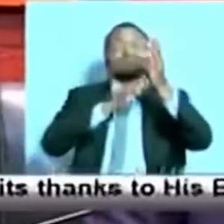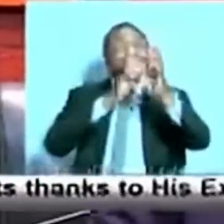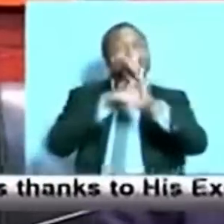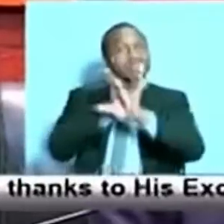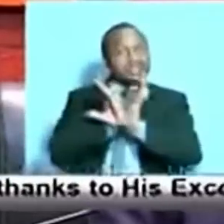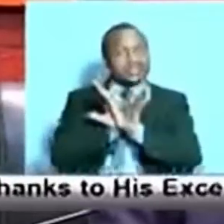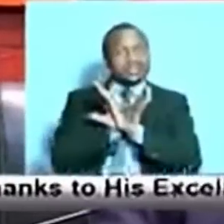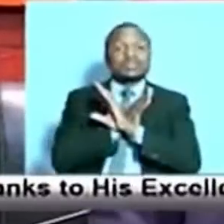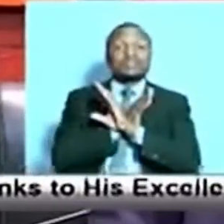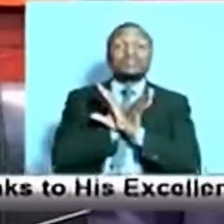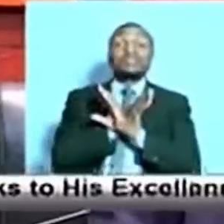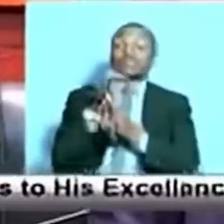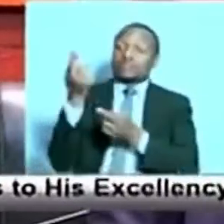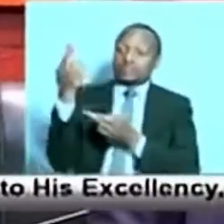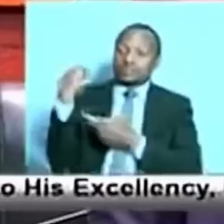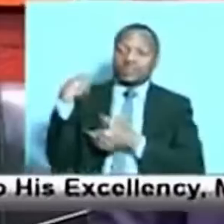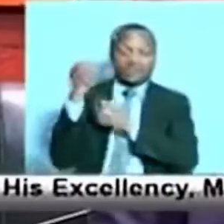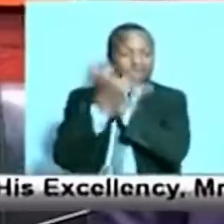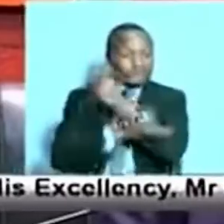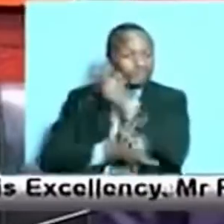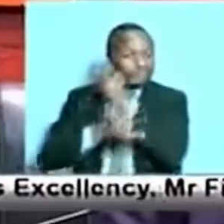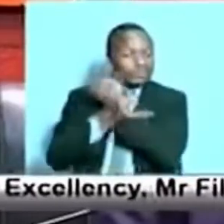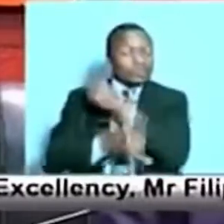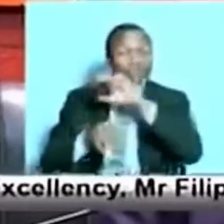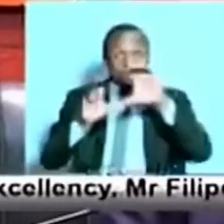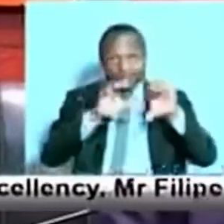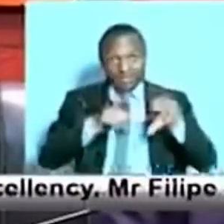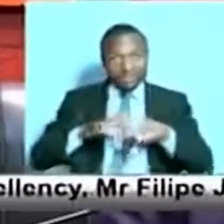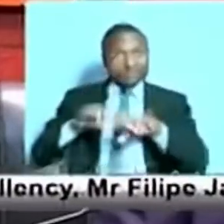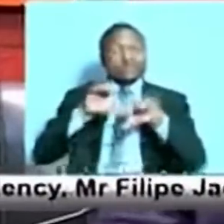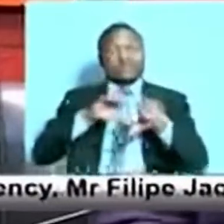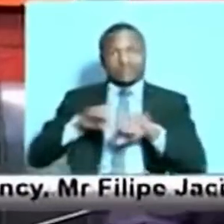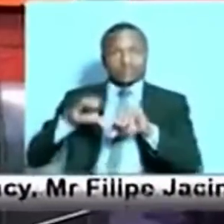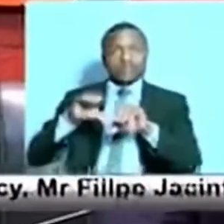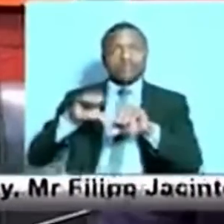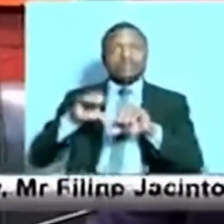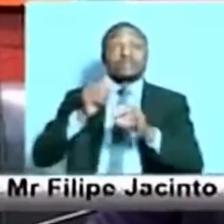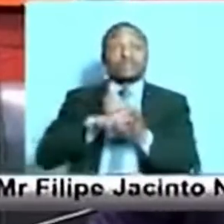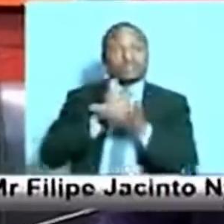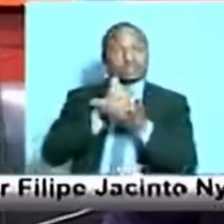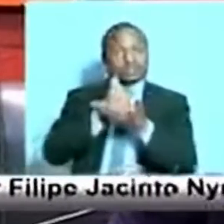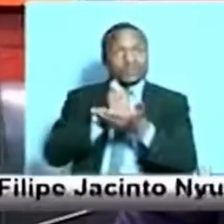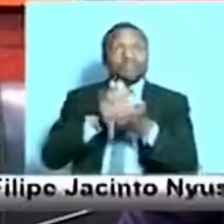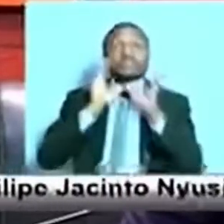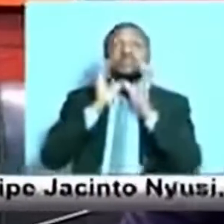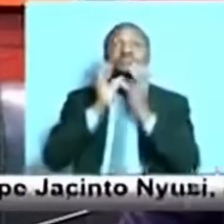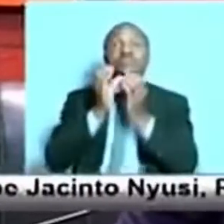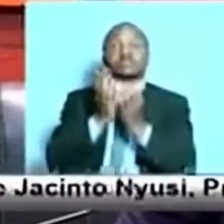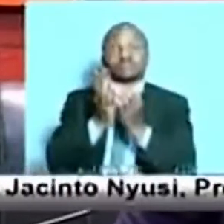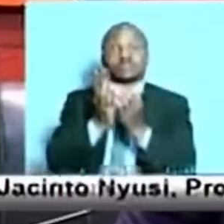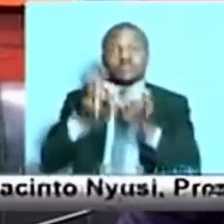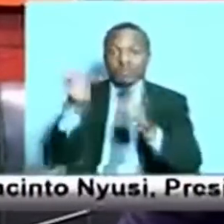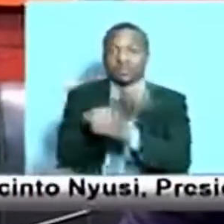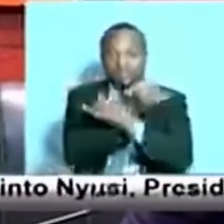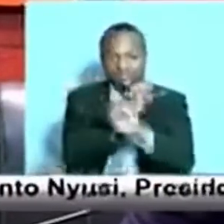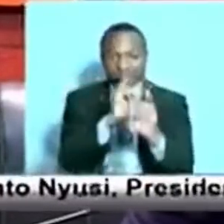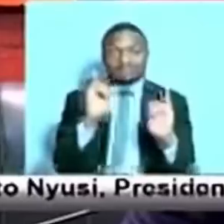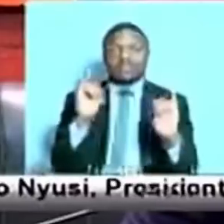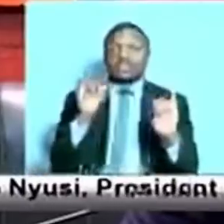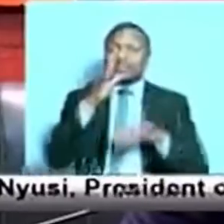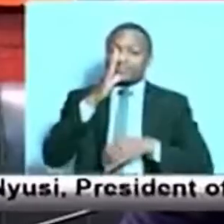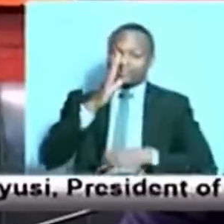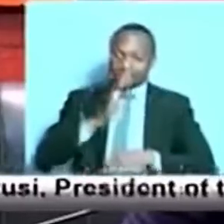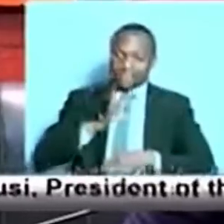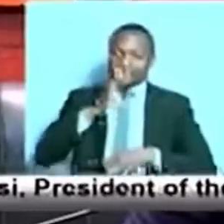the country played in the liberation of Mozambique from the colonial regime. Madam Speaker, I wish